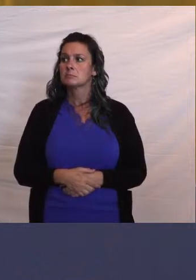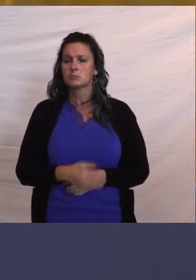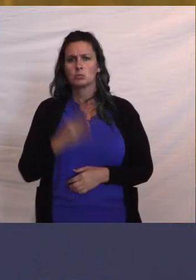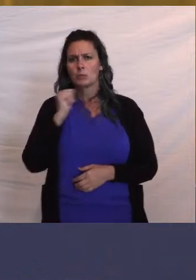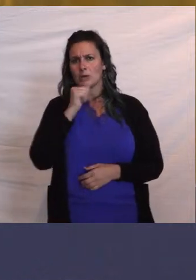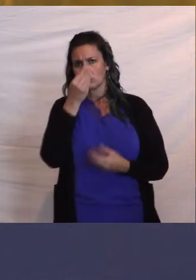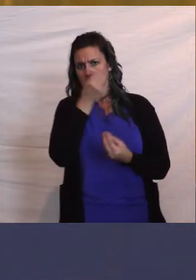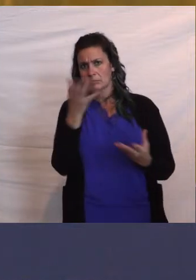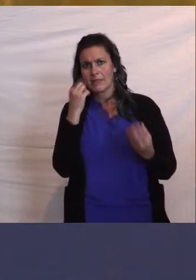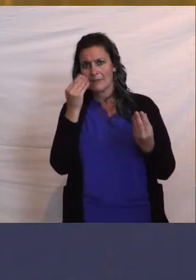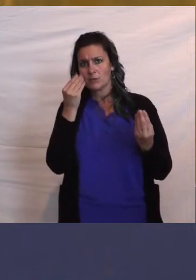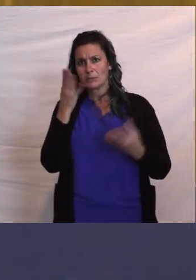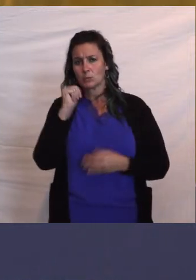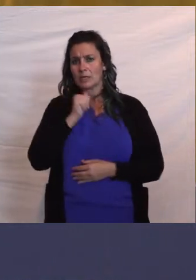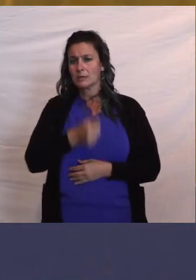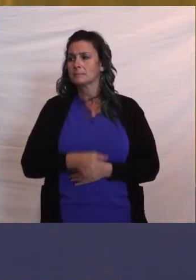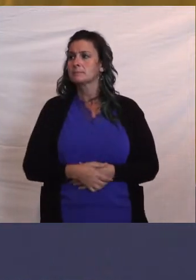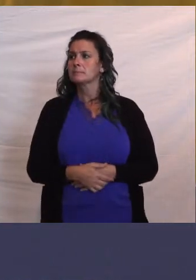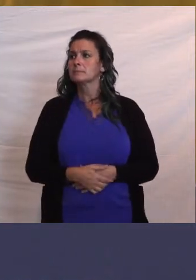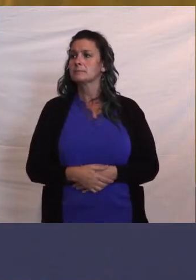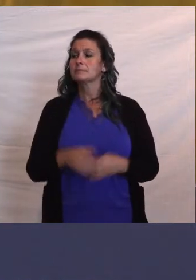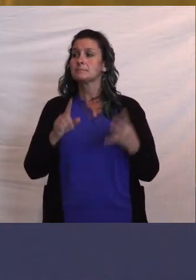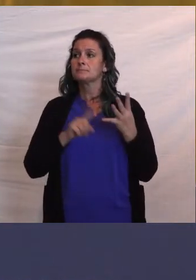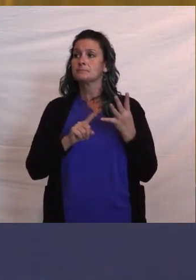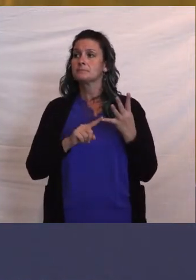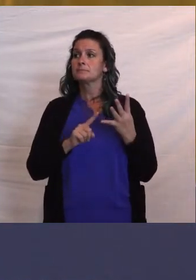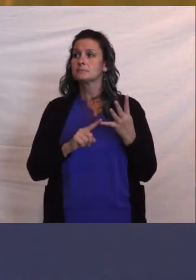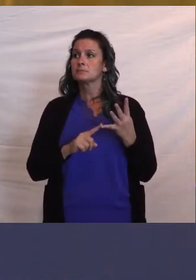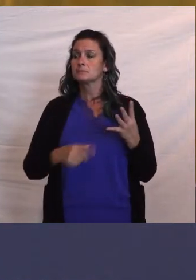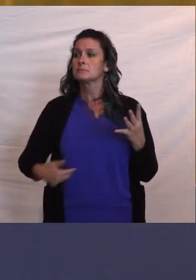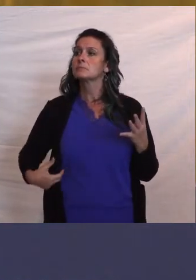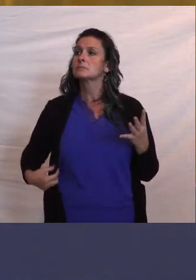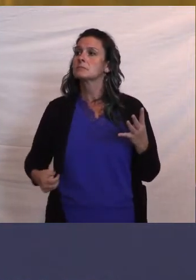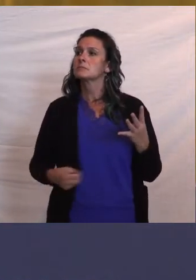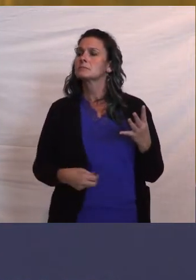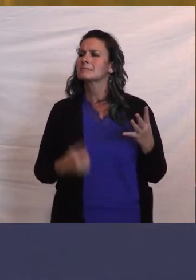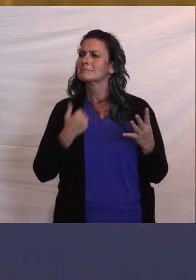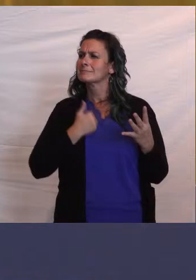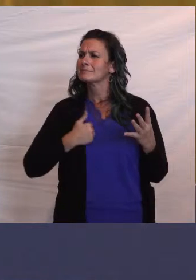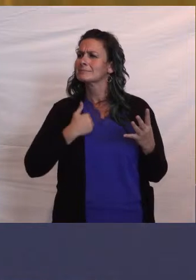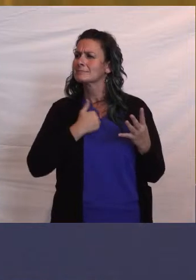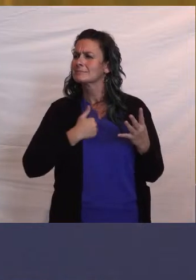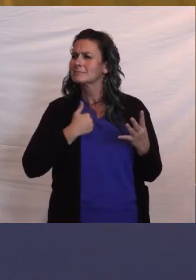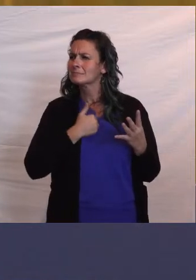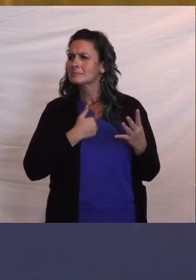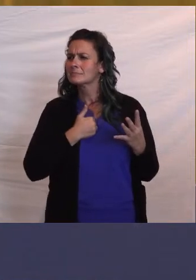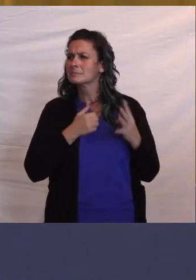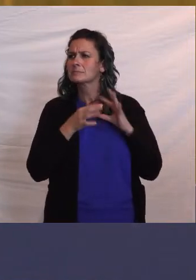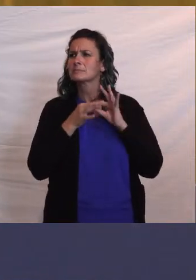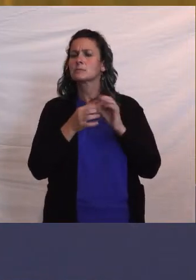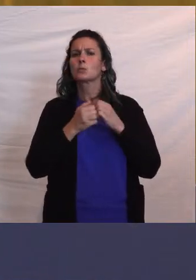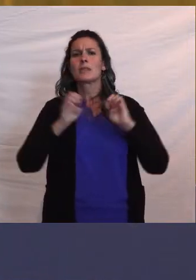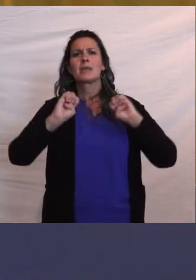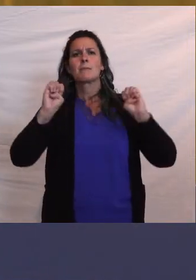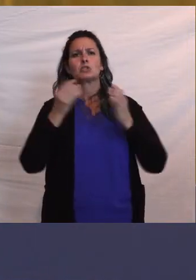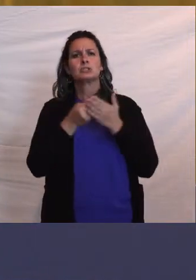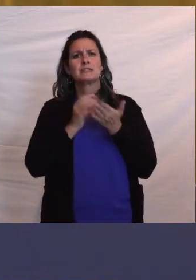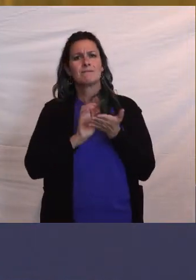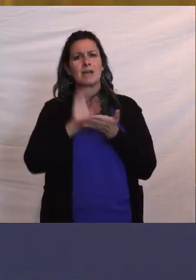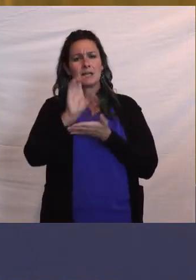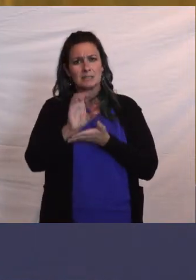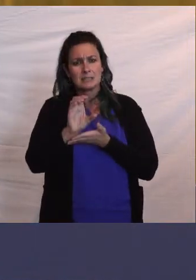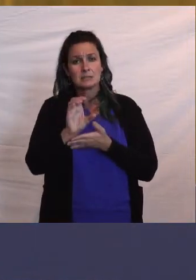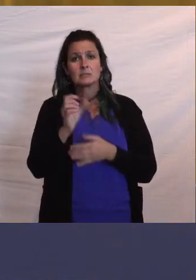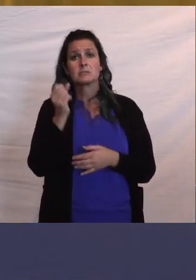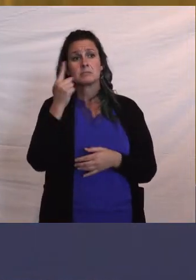give this information? And I'm sorry, with regard to the emergency funding,